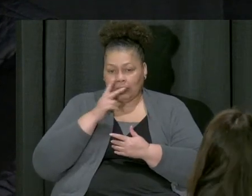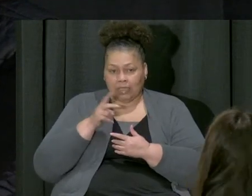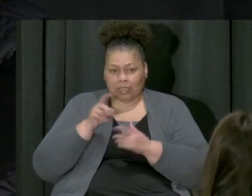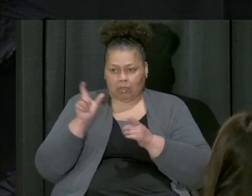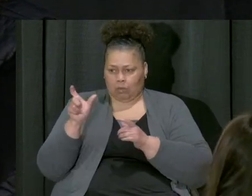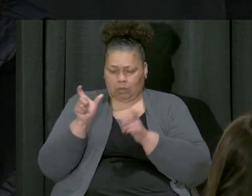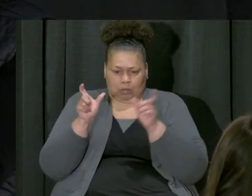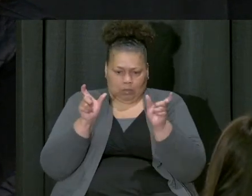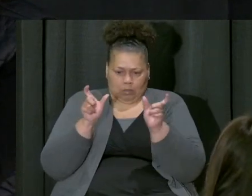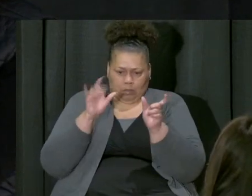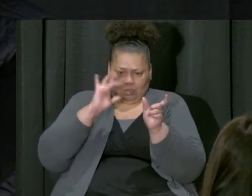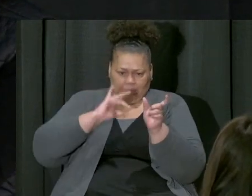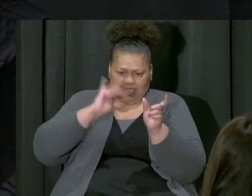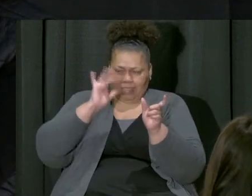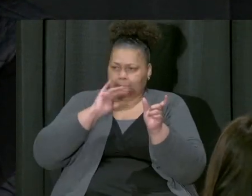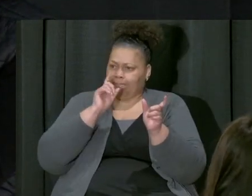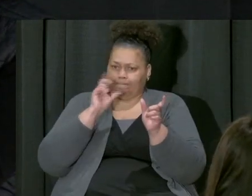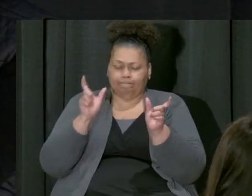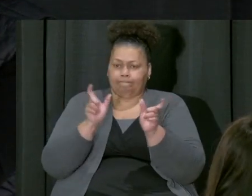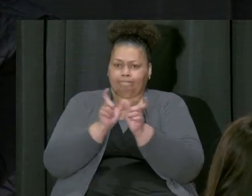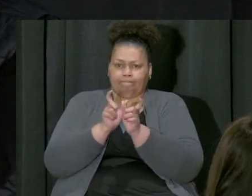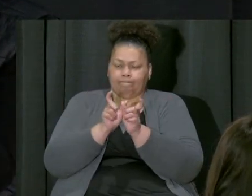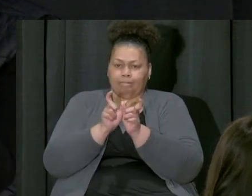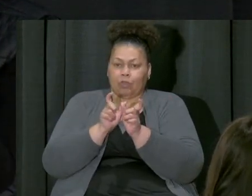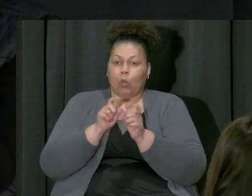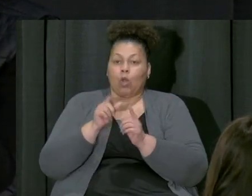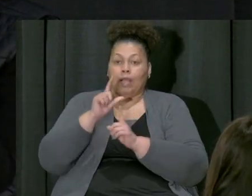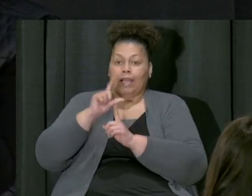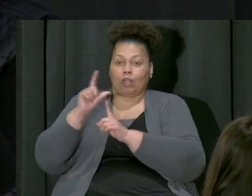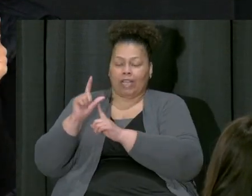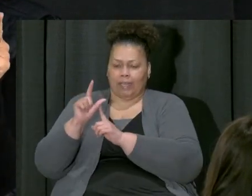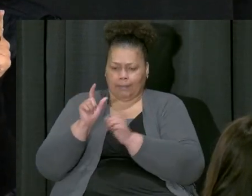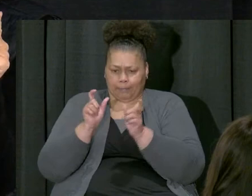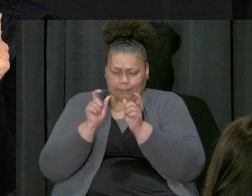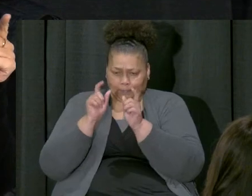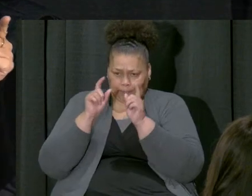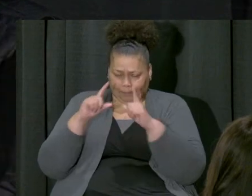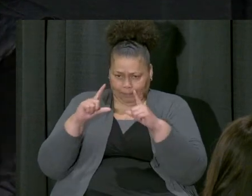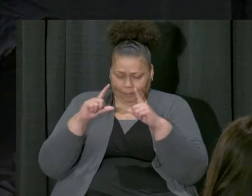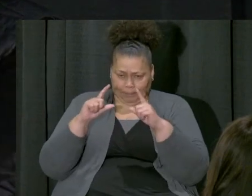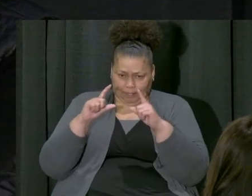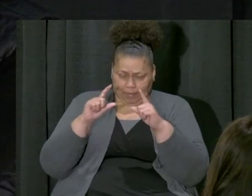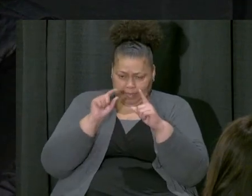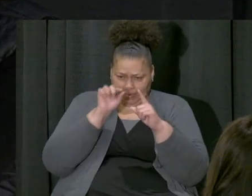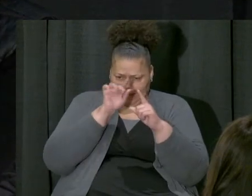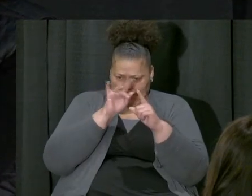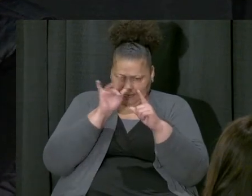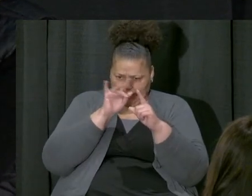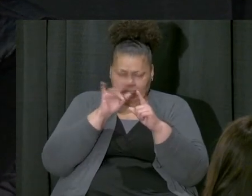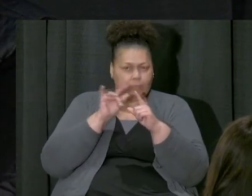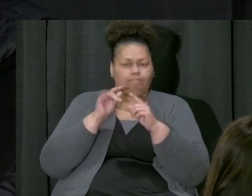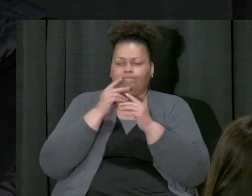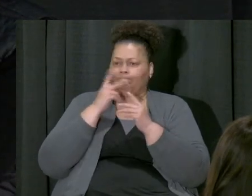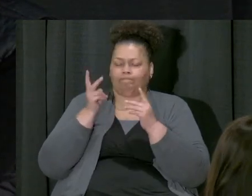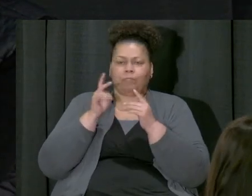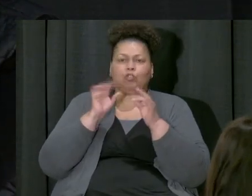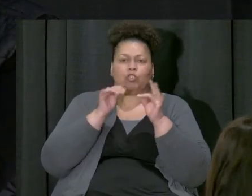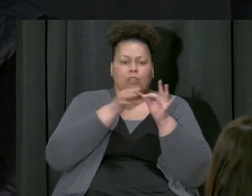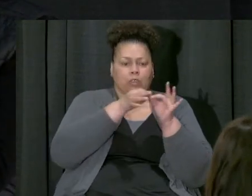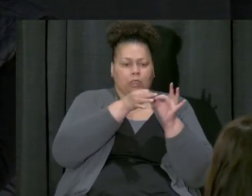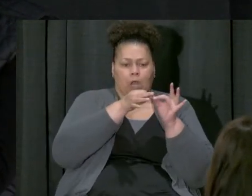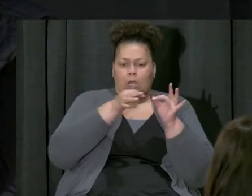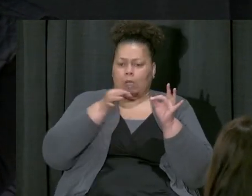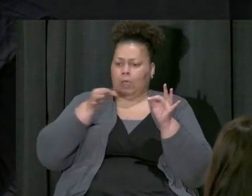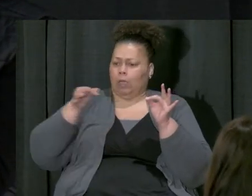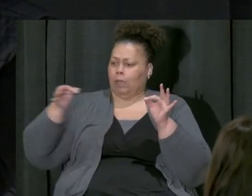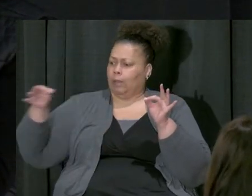words and a space between two letters. So in other words, a sentence looks like a very, very long word. So